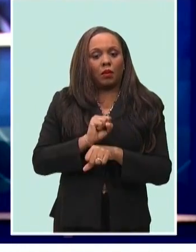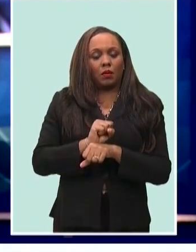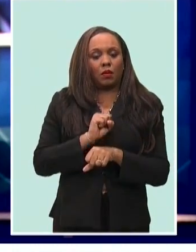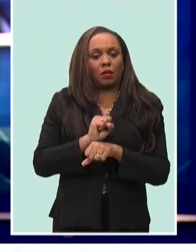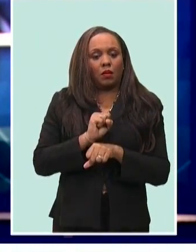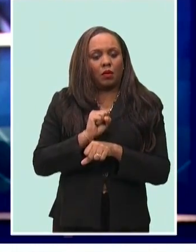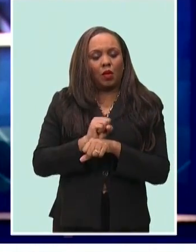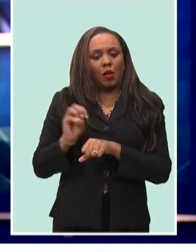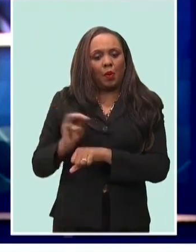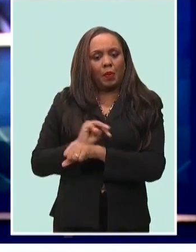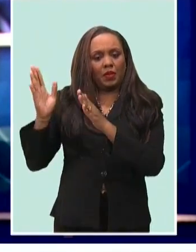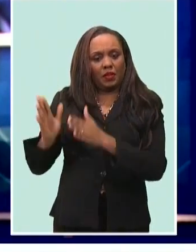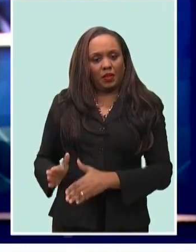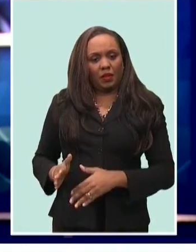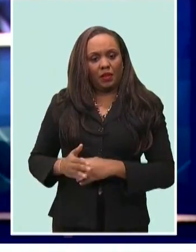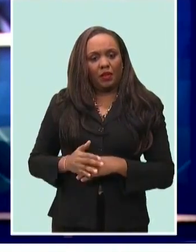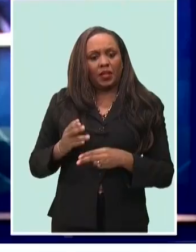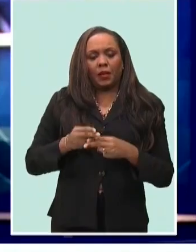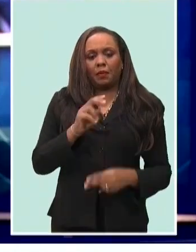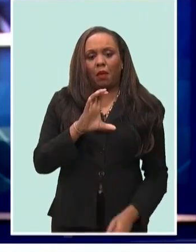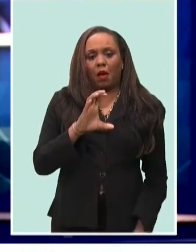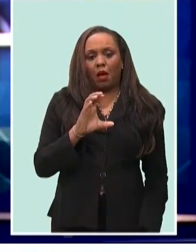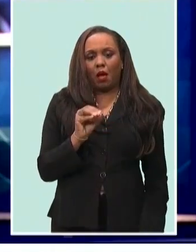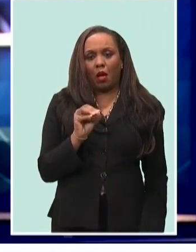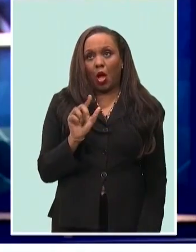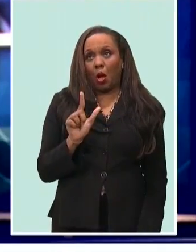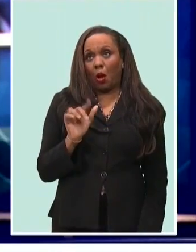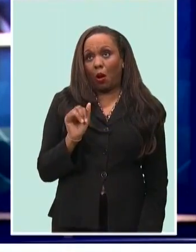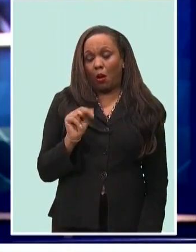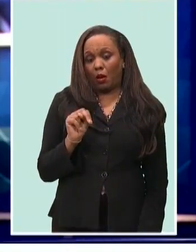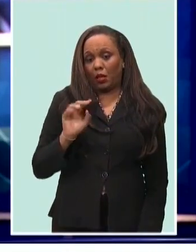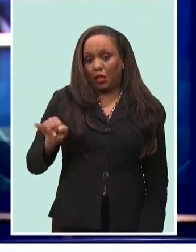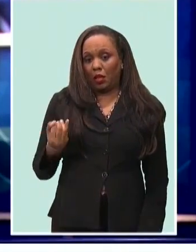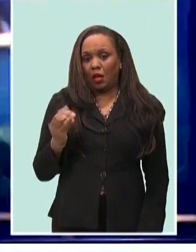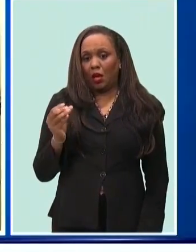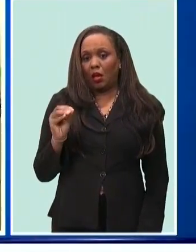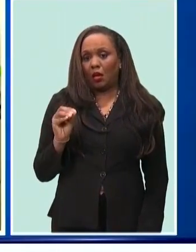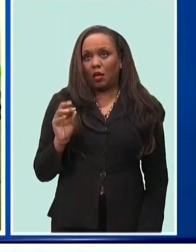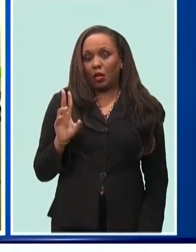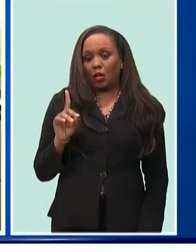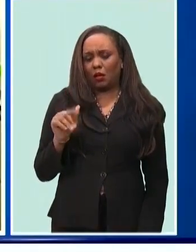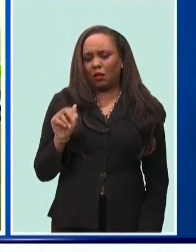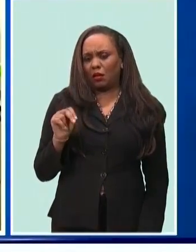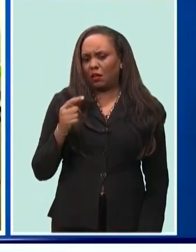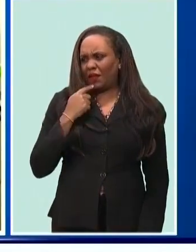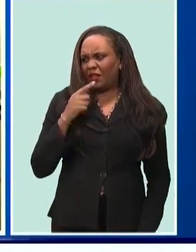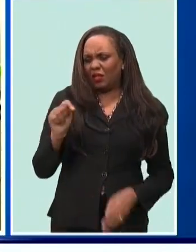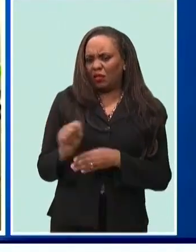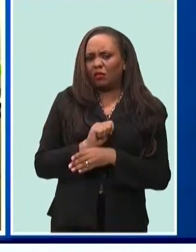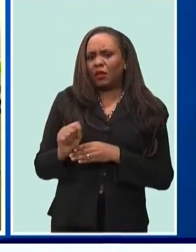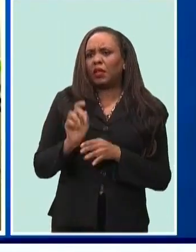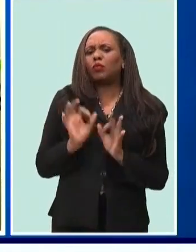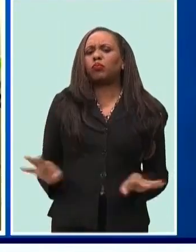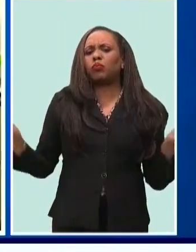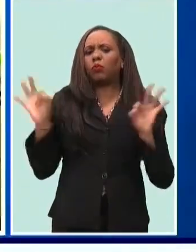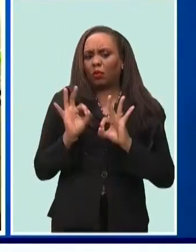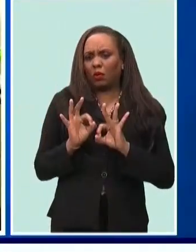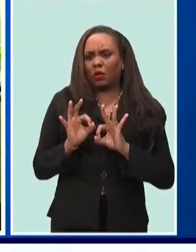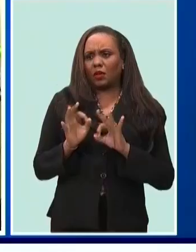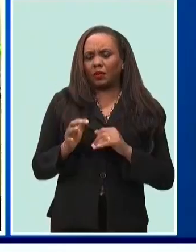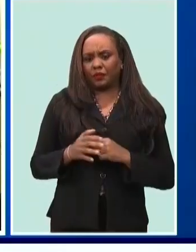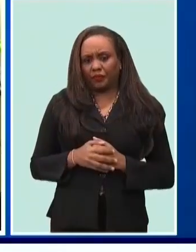at Sewell, Labour Minister Colin Jordan stressed that the value of training for employees in any sector should not be underestimated.